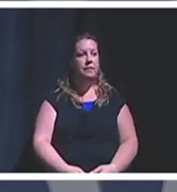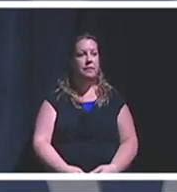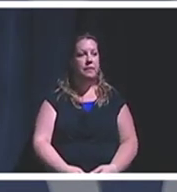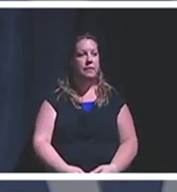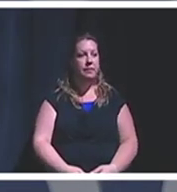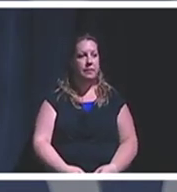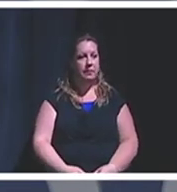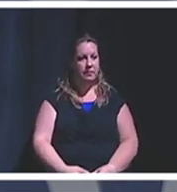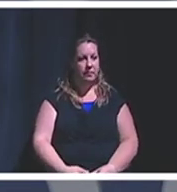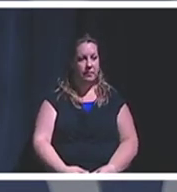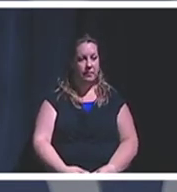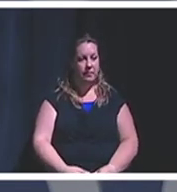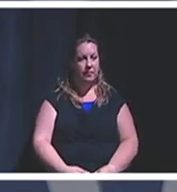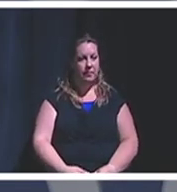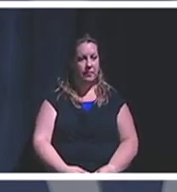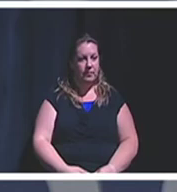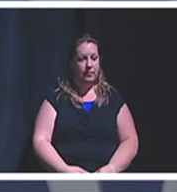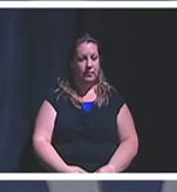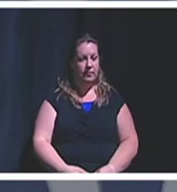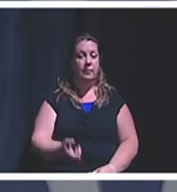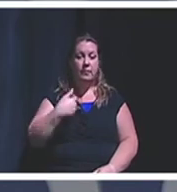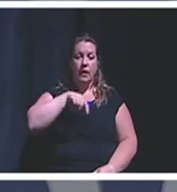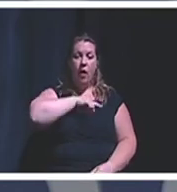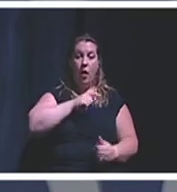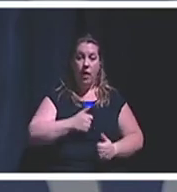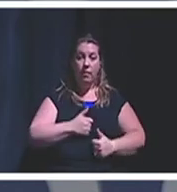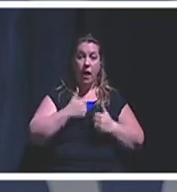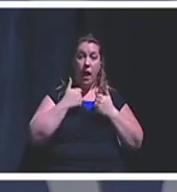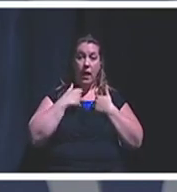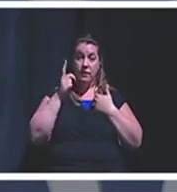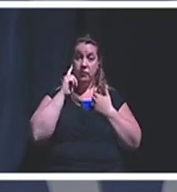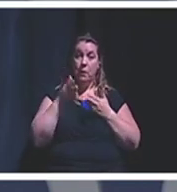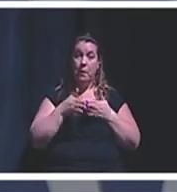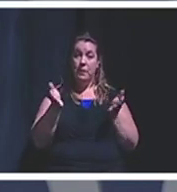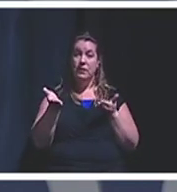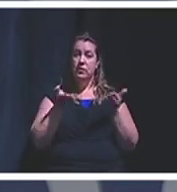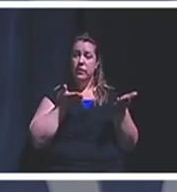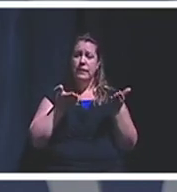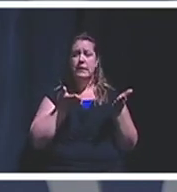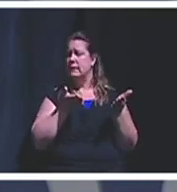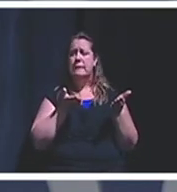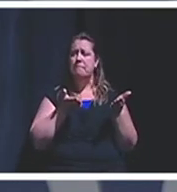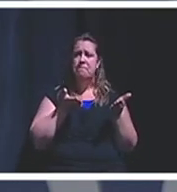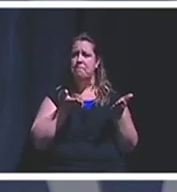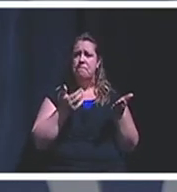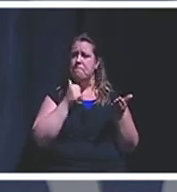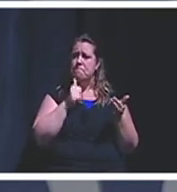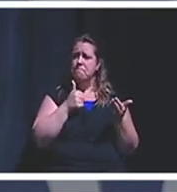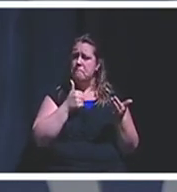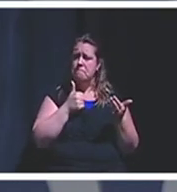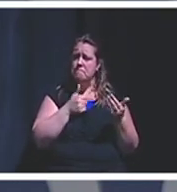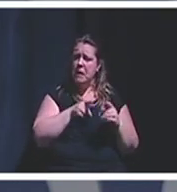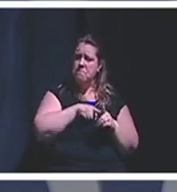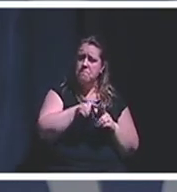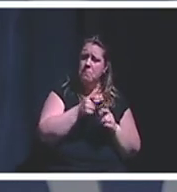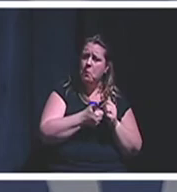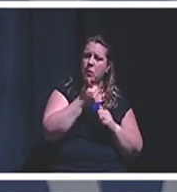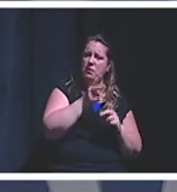full career dedicated to public service is not in the cards for most people for financial